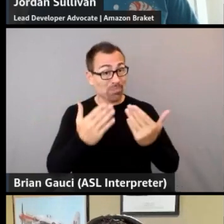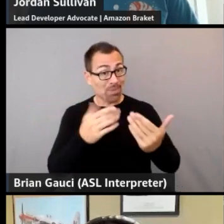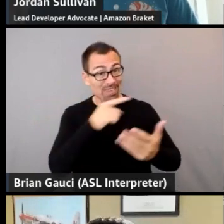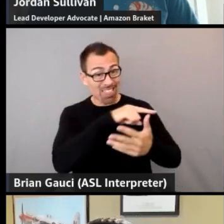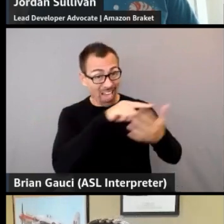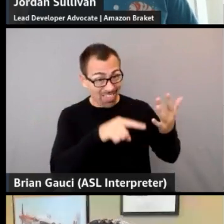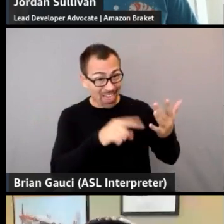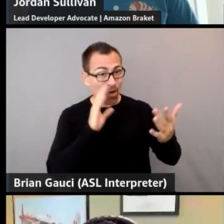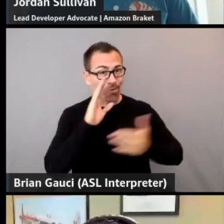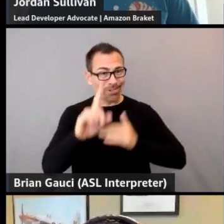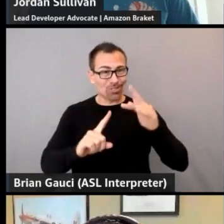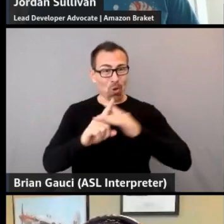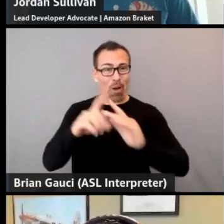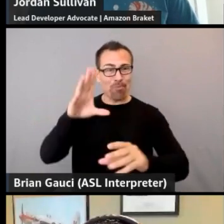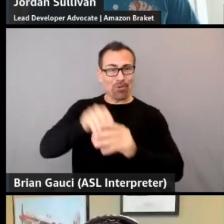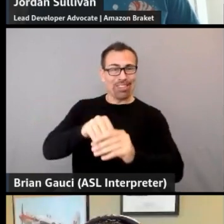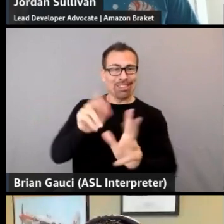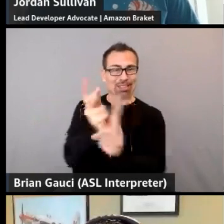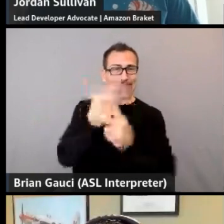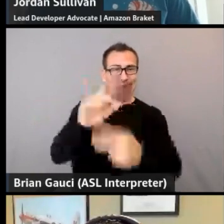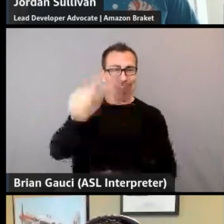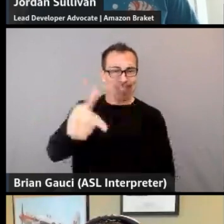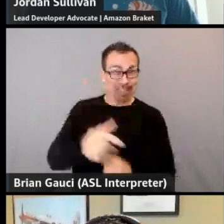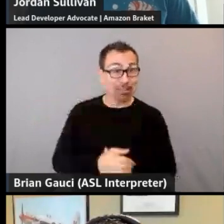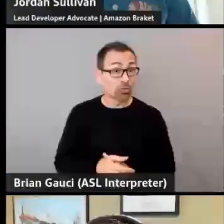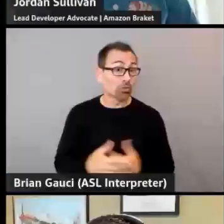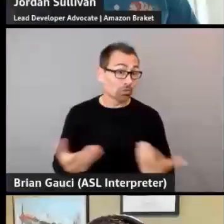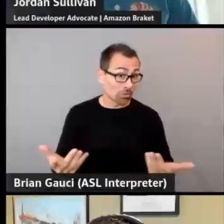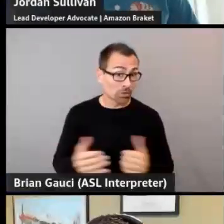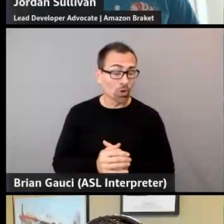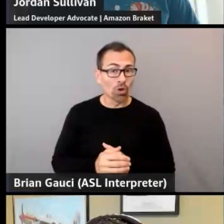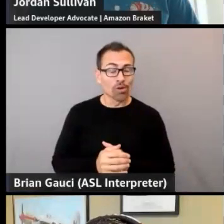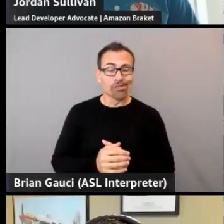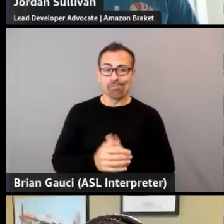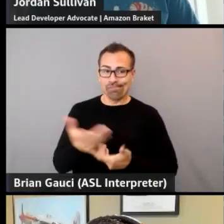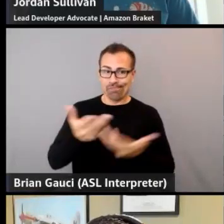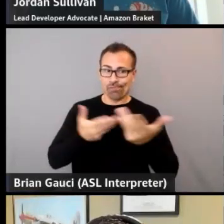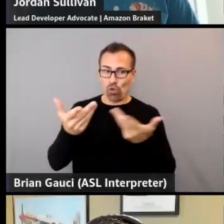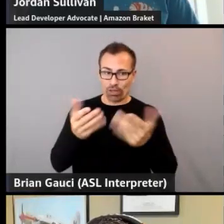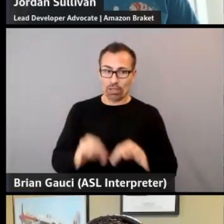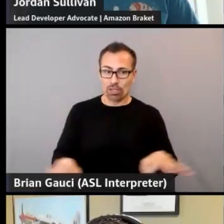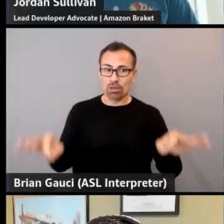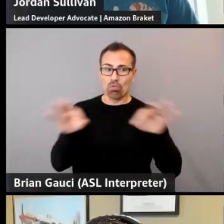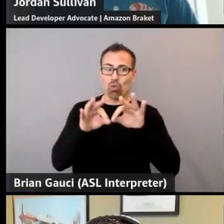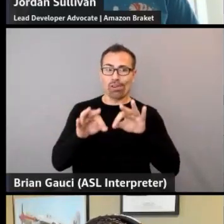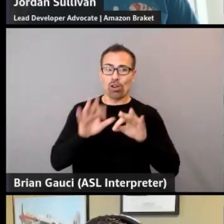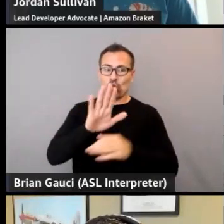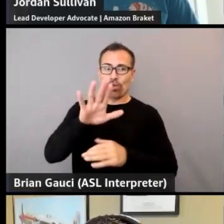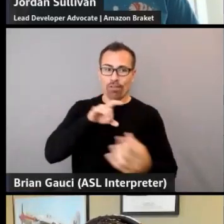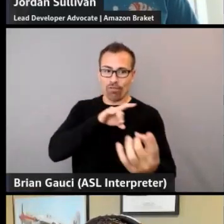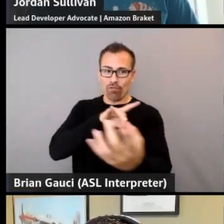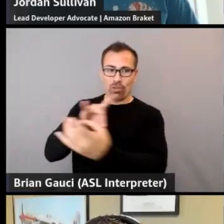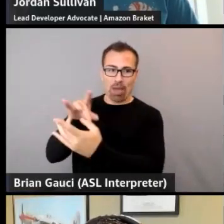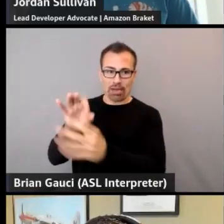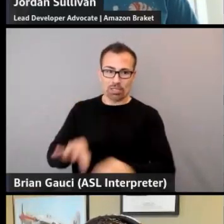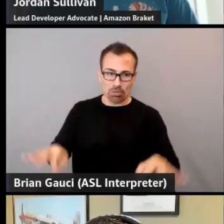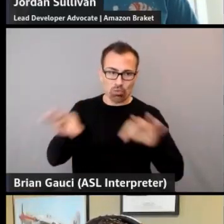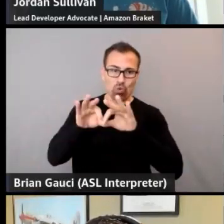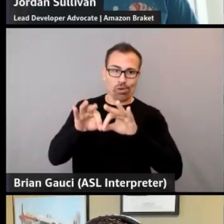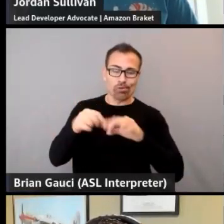it to product. So it's worth it interacting, and we do appreciate it, getting that feedback on